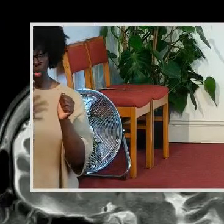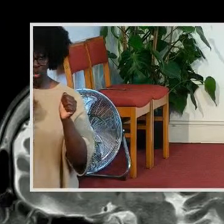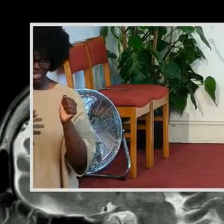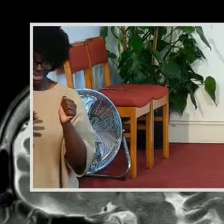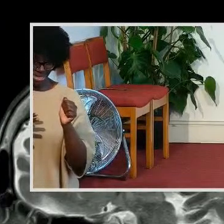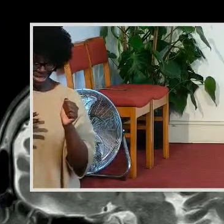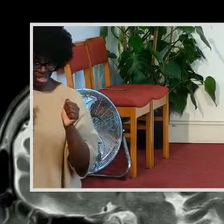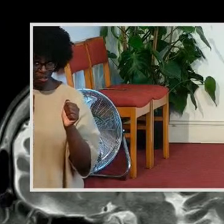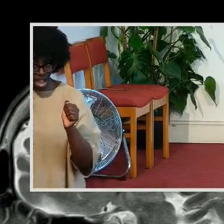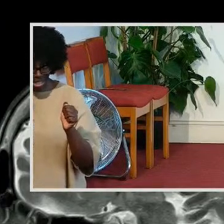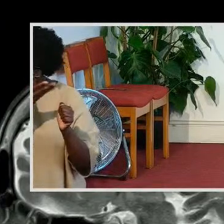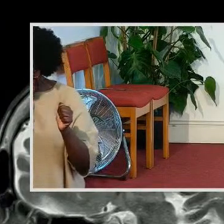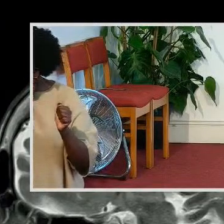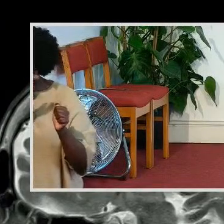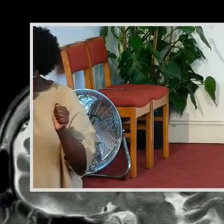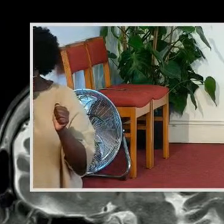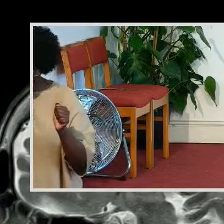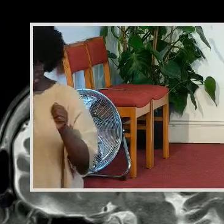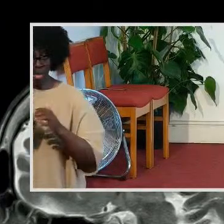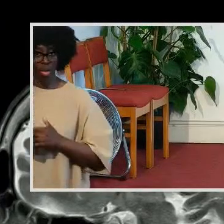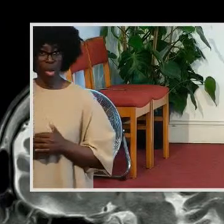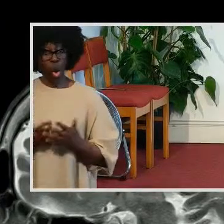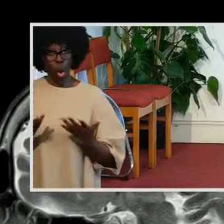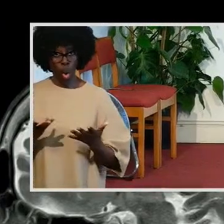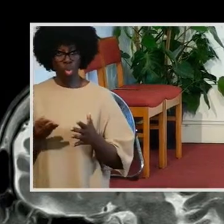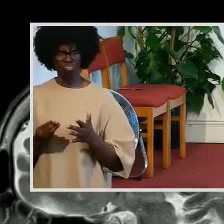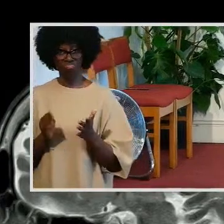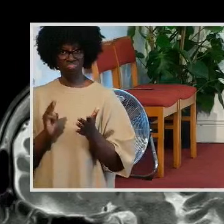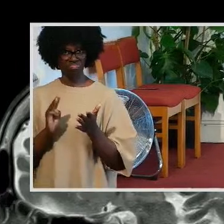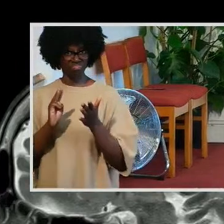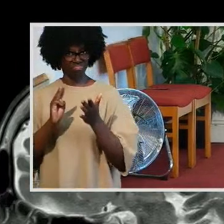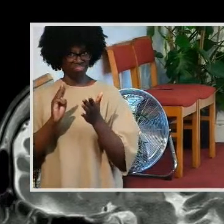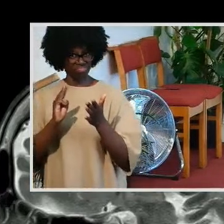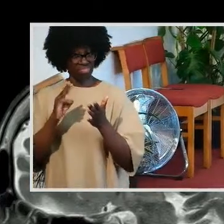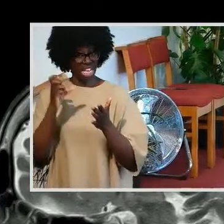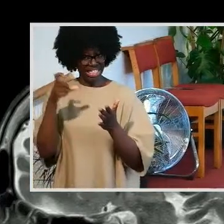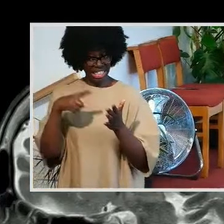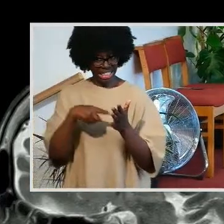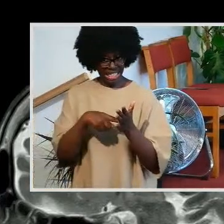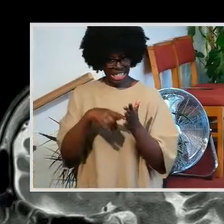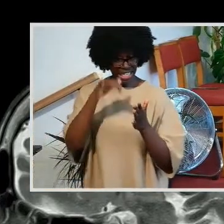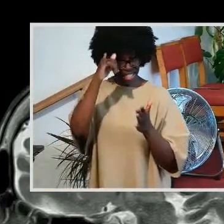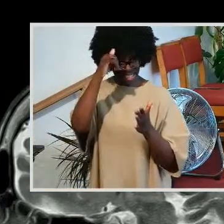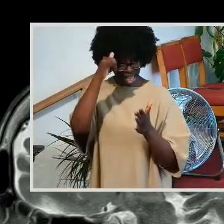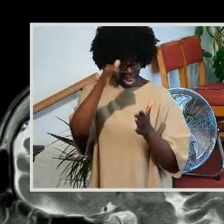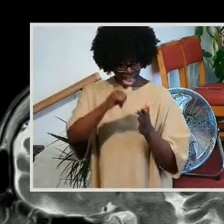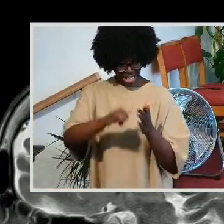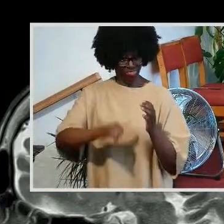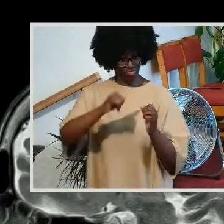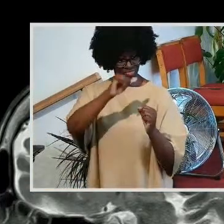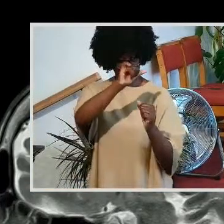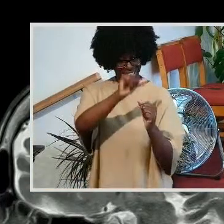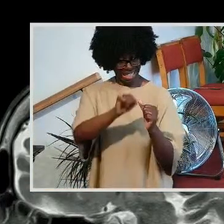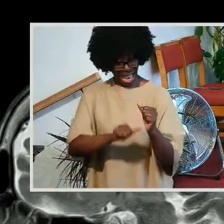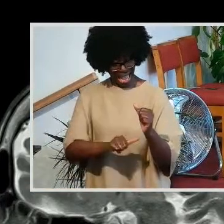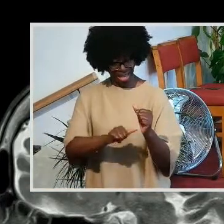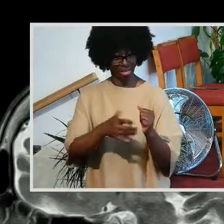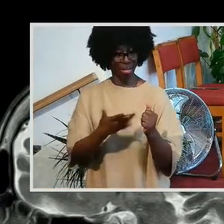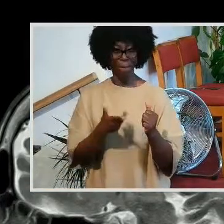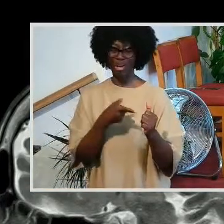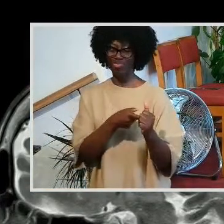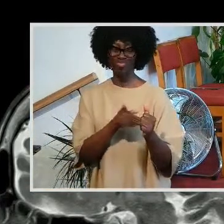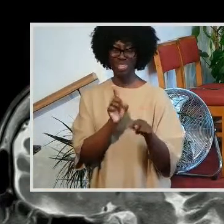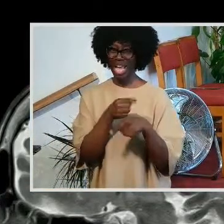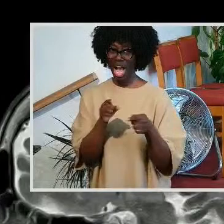or MRI scans, but again, that is to rule out conditions that could cause memory problems, so even tumors